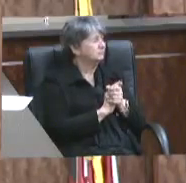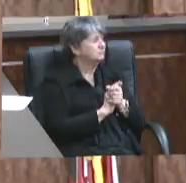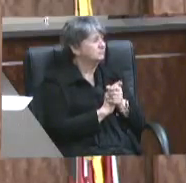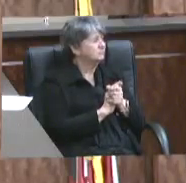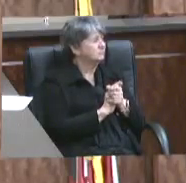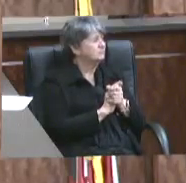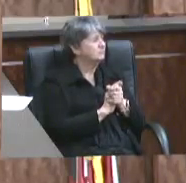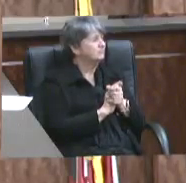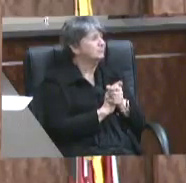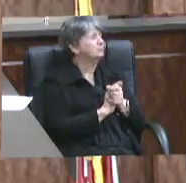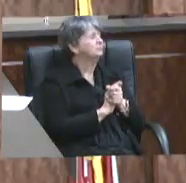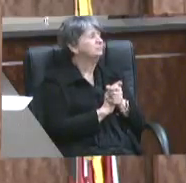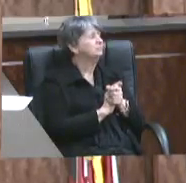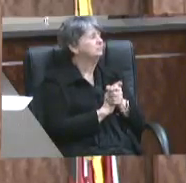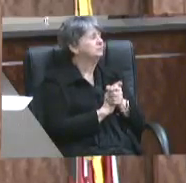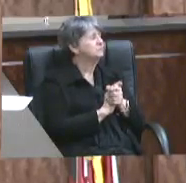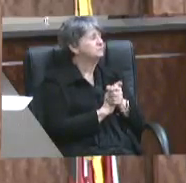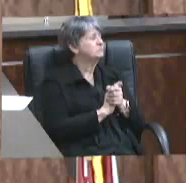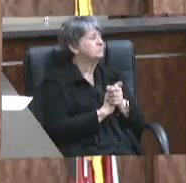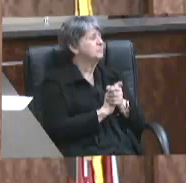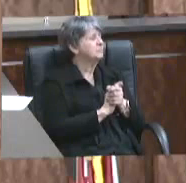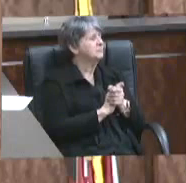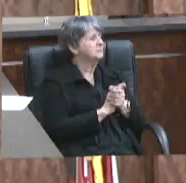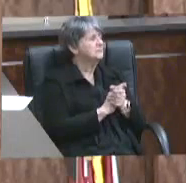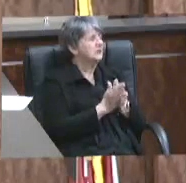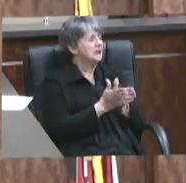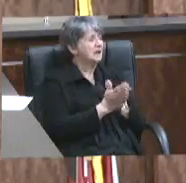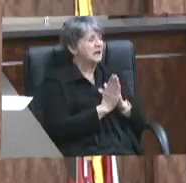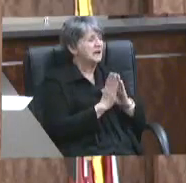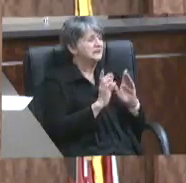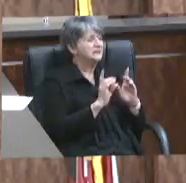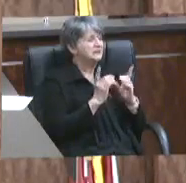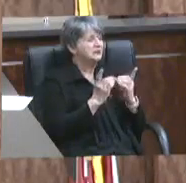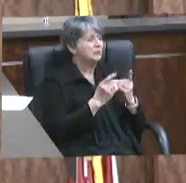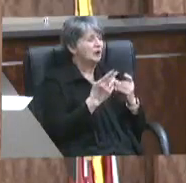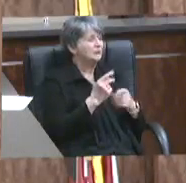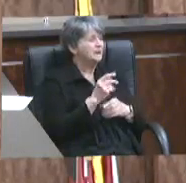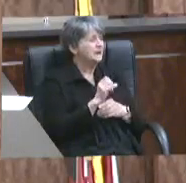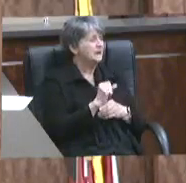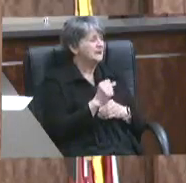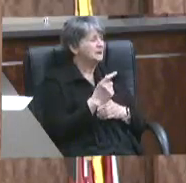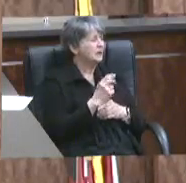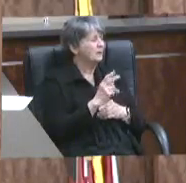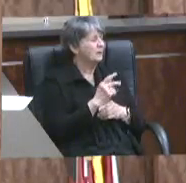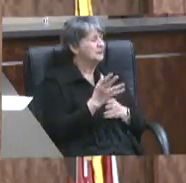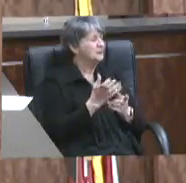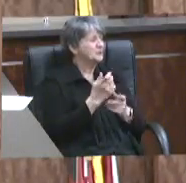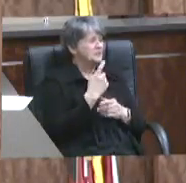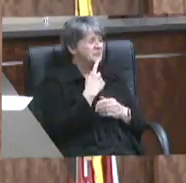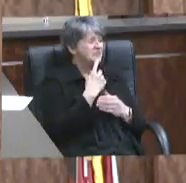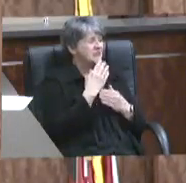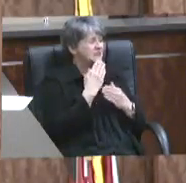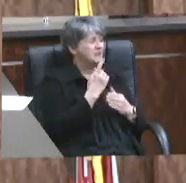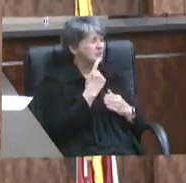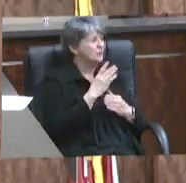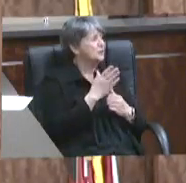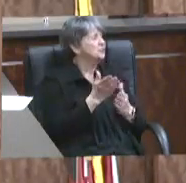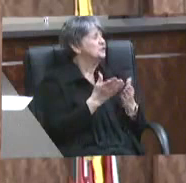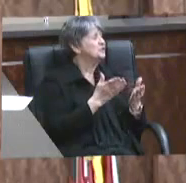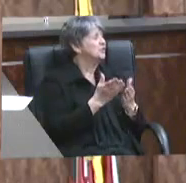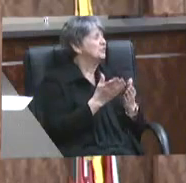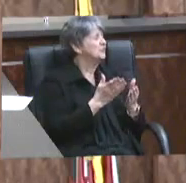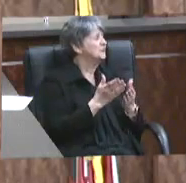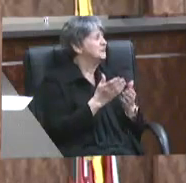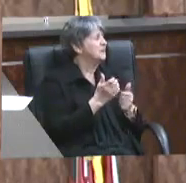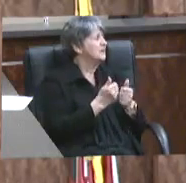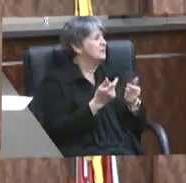Ask the department heads to come on up, and then we'll. I just want to say thank you for your service. Every